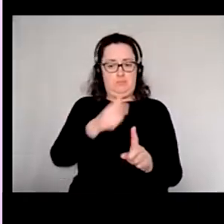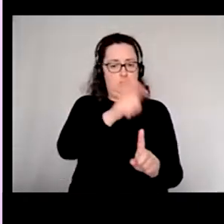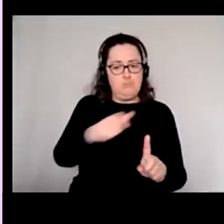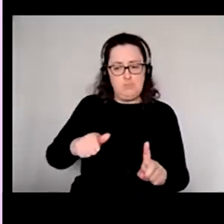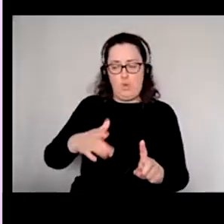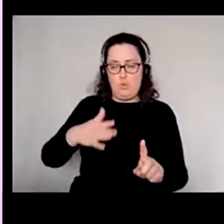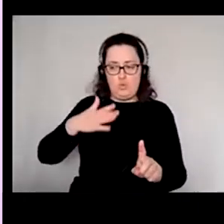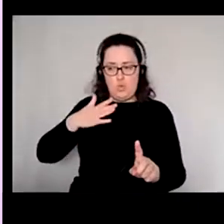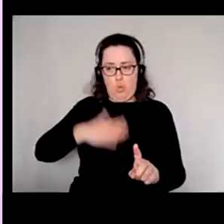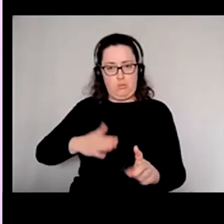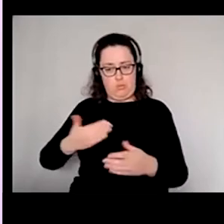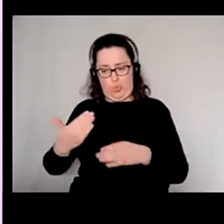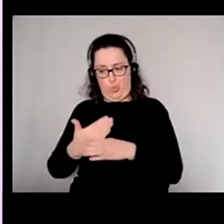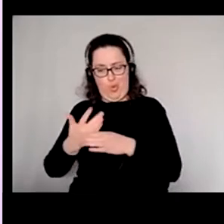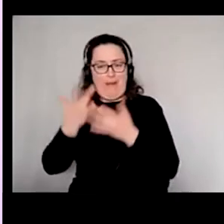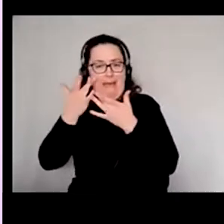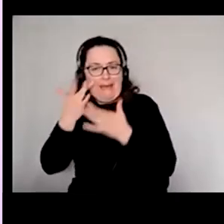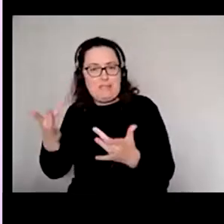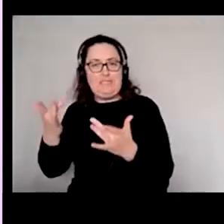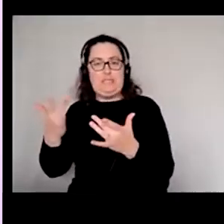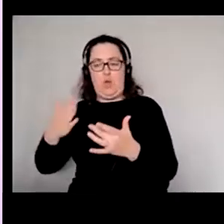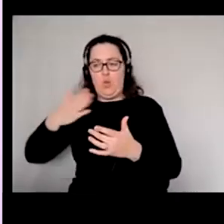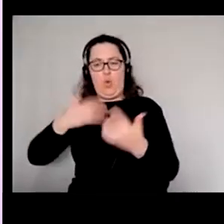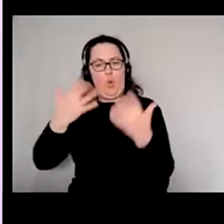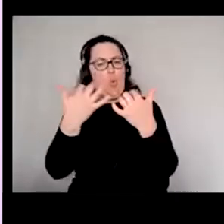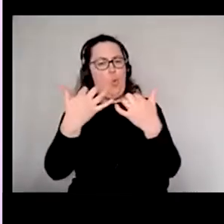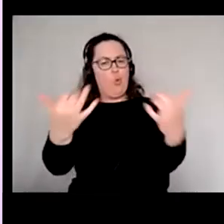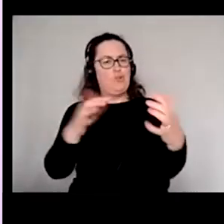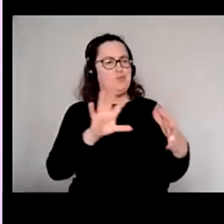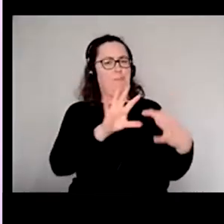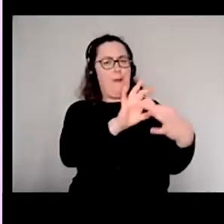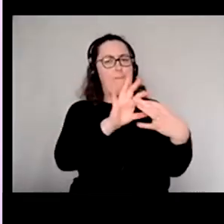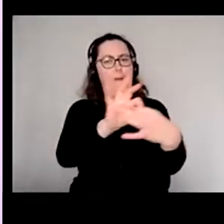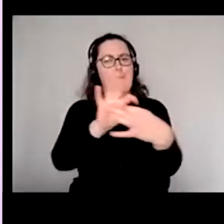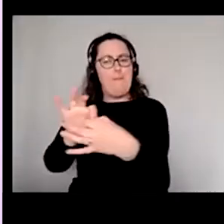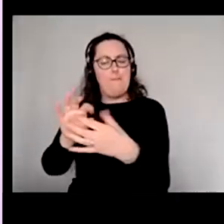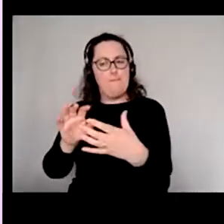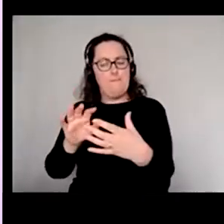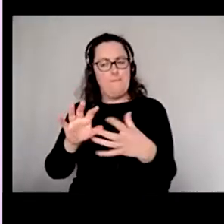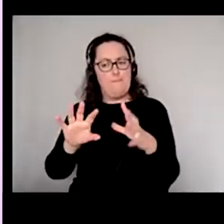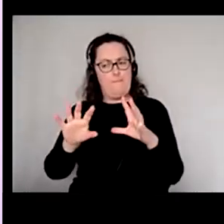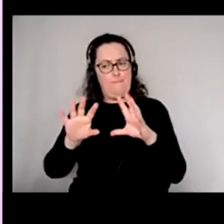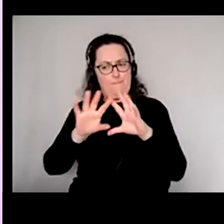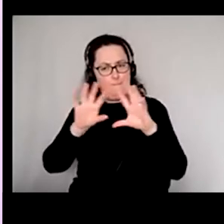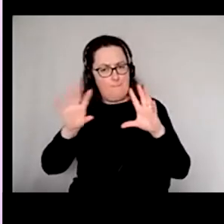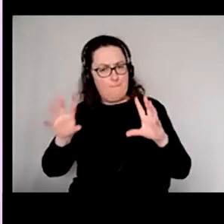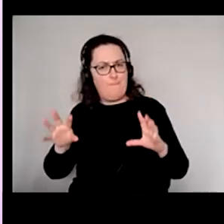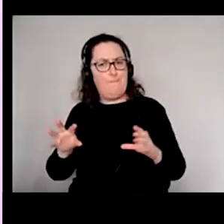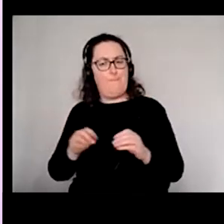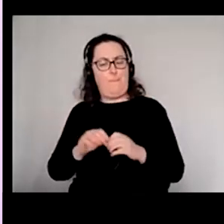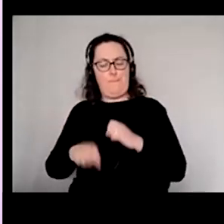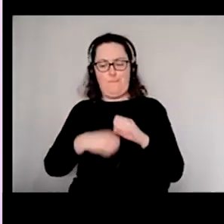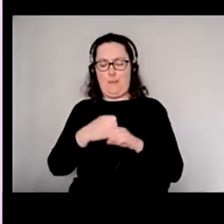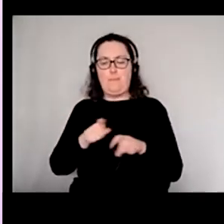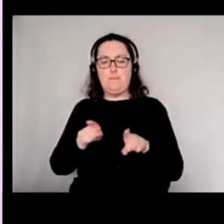your work with, and the audiences you're hoping to reach, and all of that. And I think it's like there's a category for you